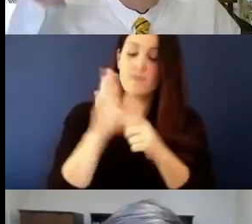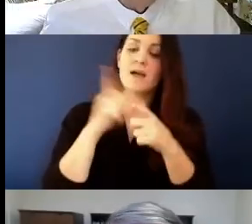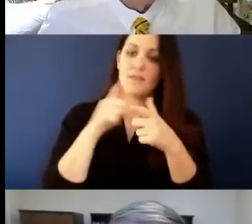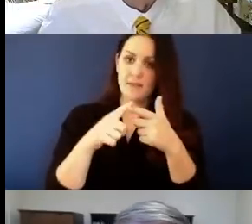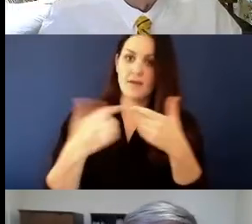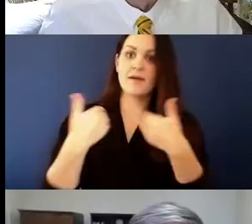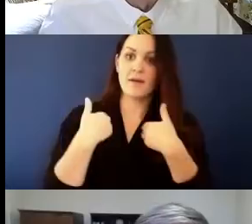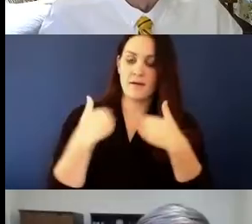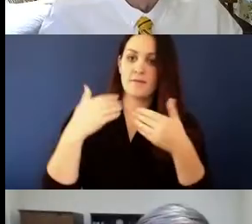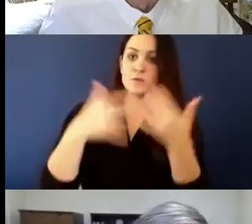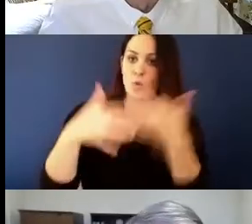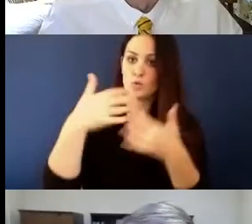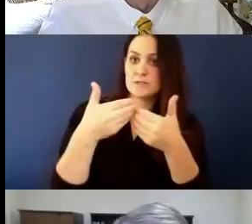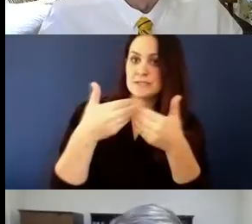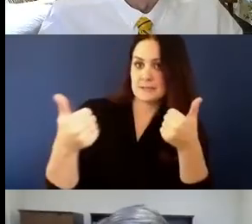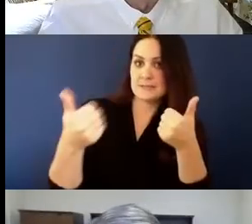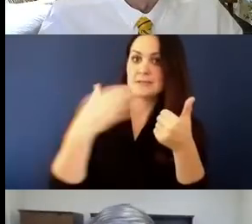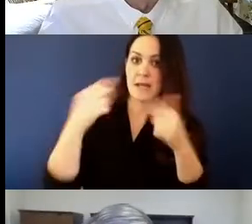policy.